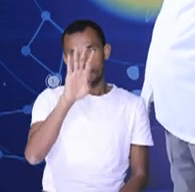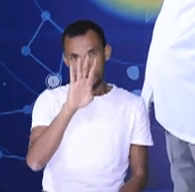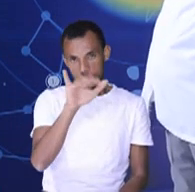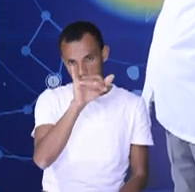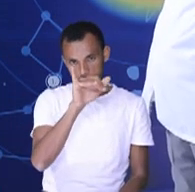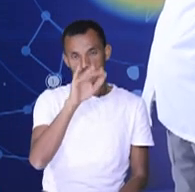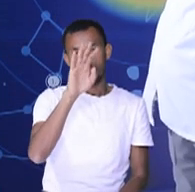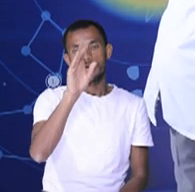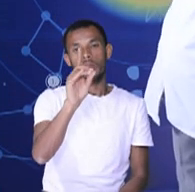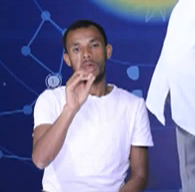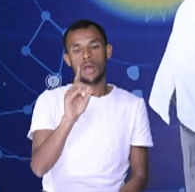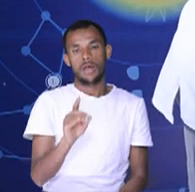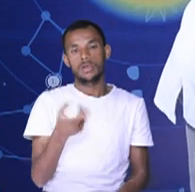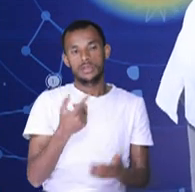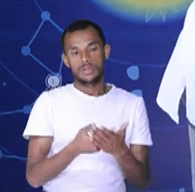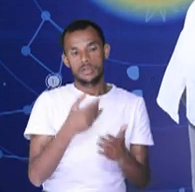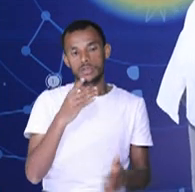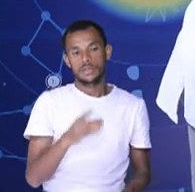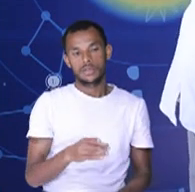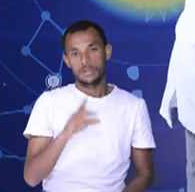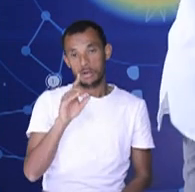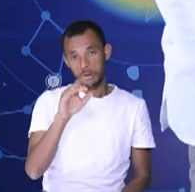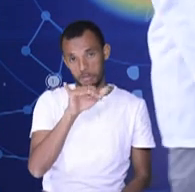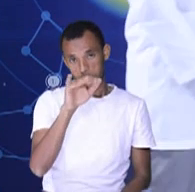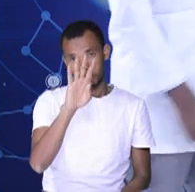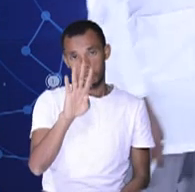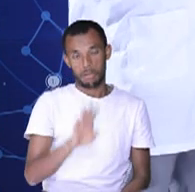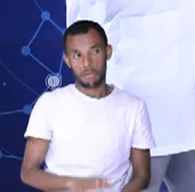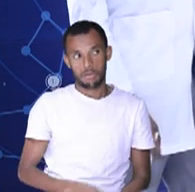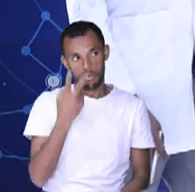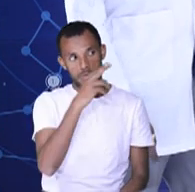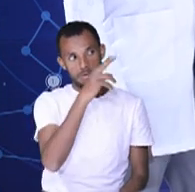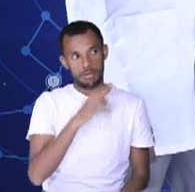and this D must be congruent with 4.